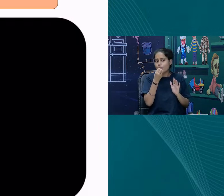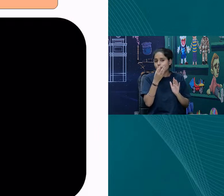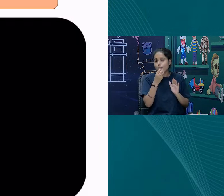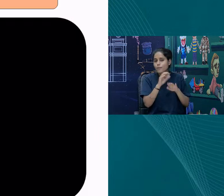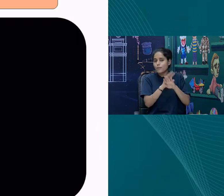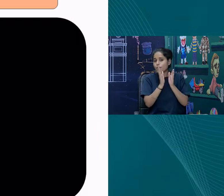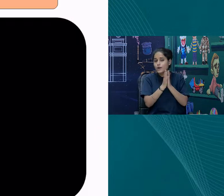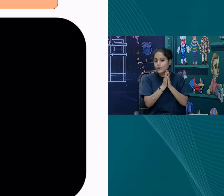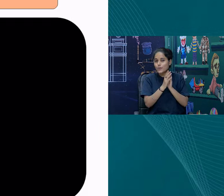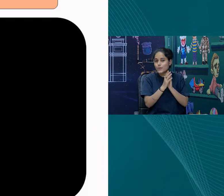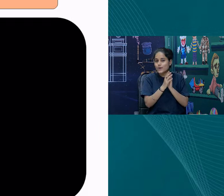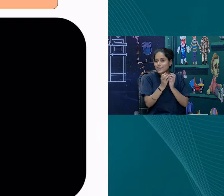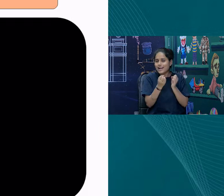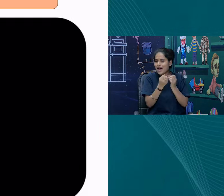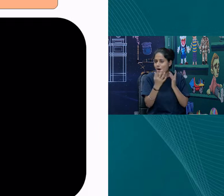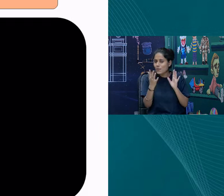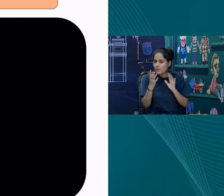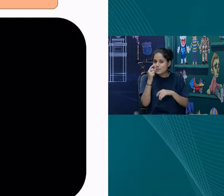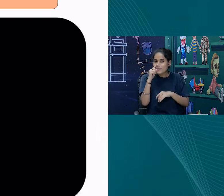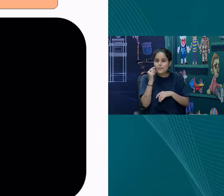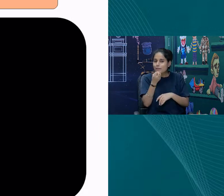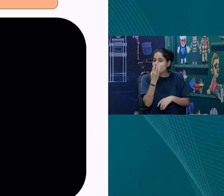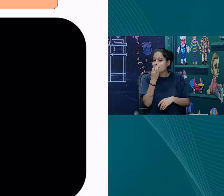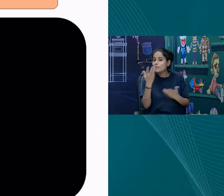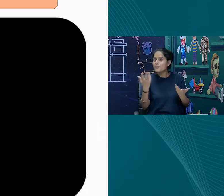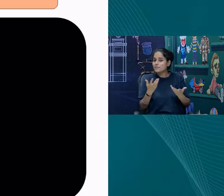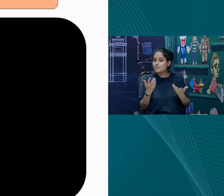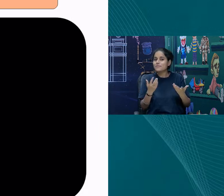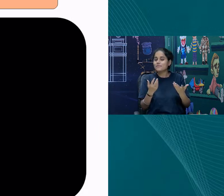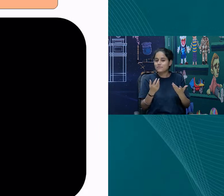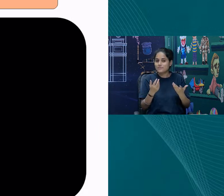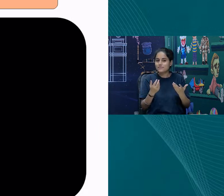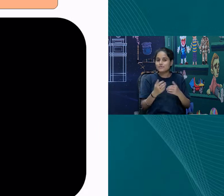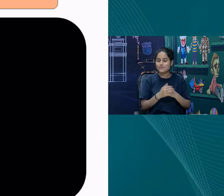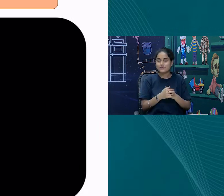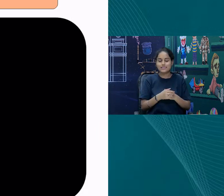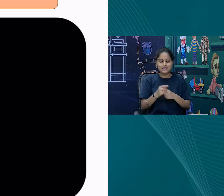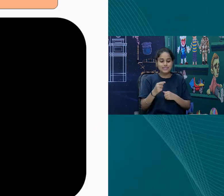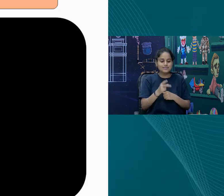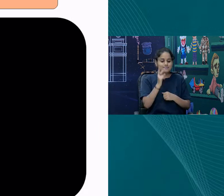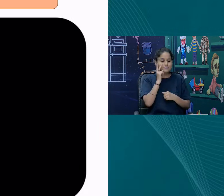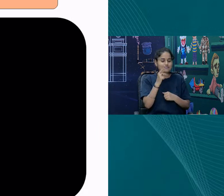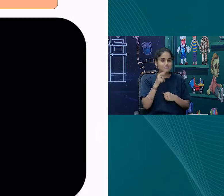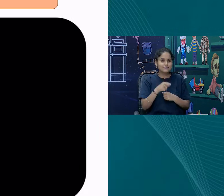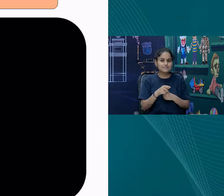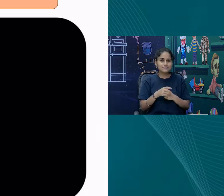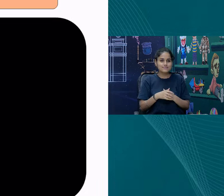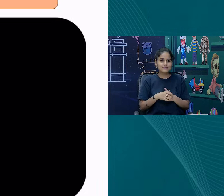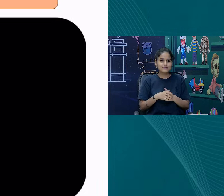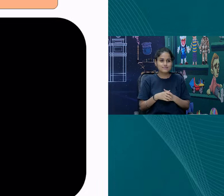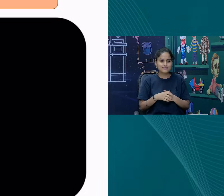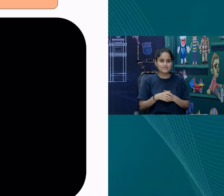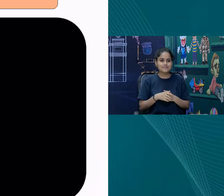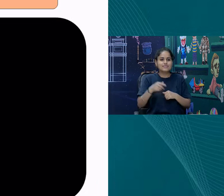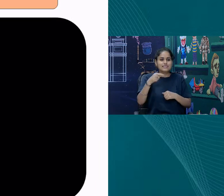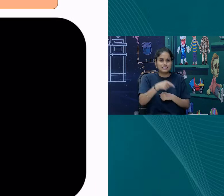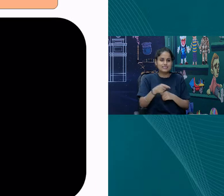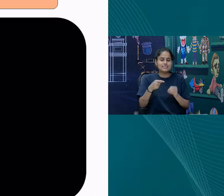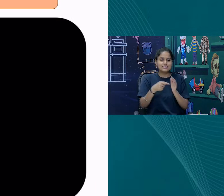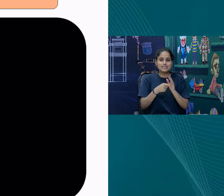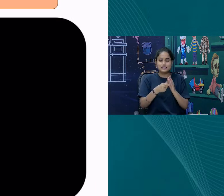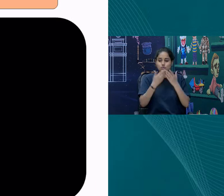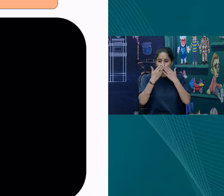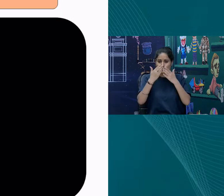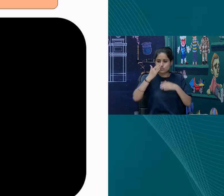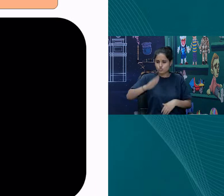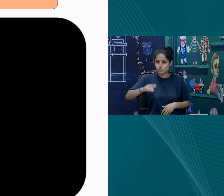how many marigolds? 6. so as according to this we are checking the retention of the child,